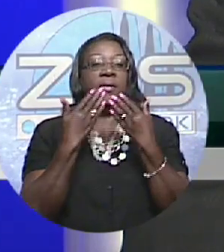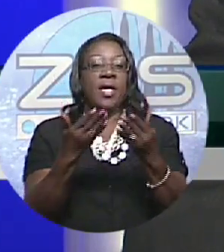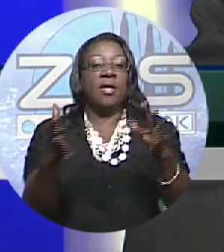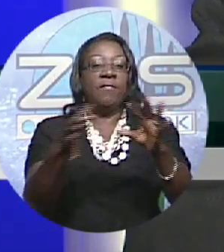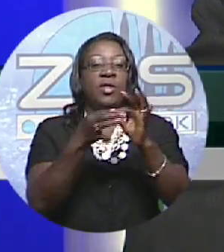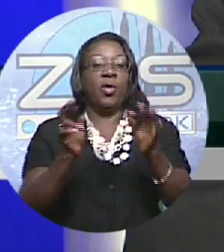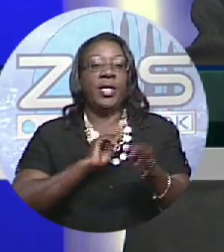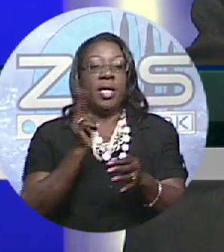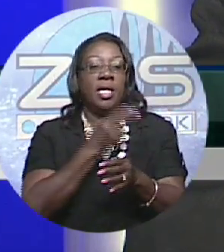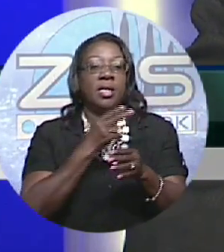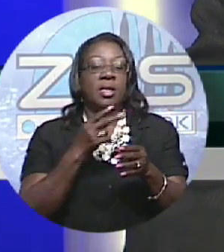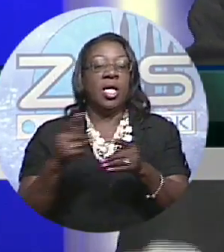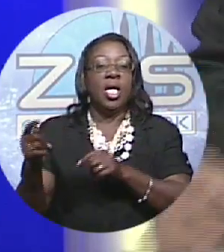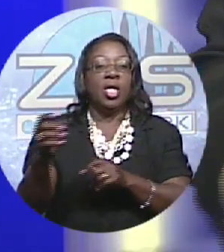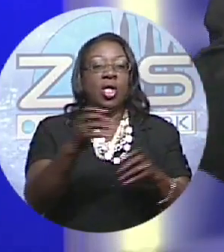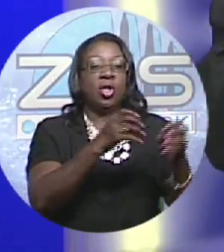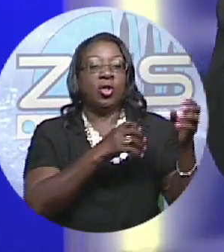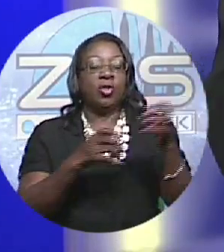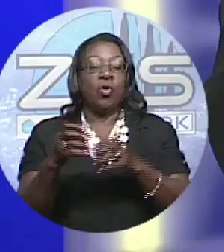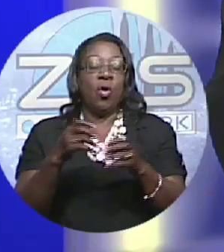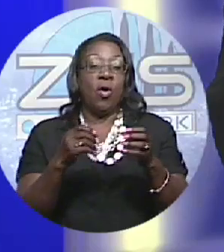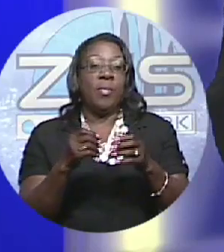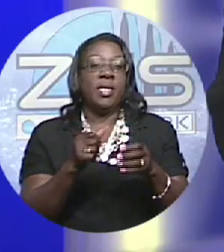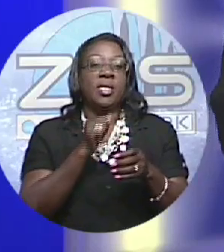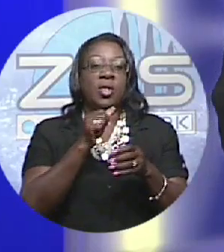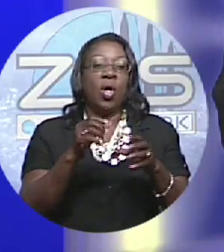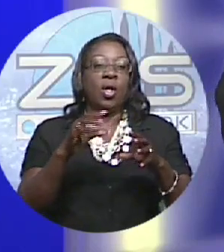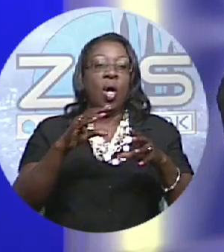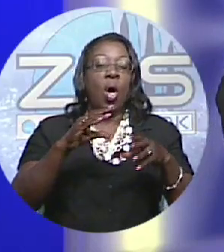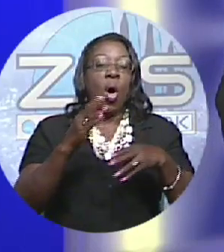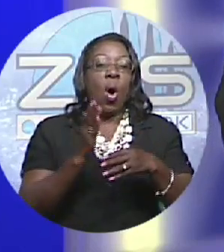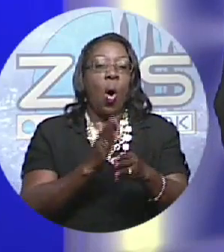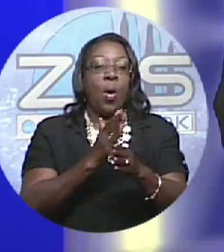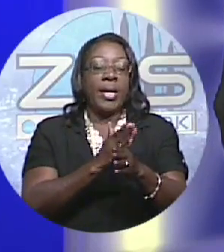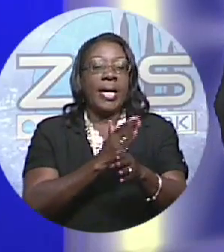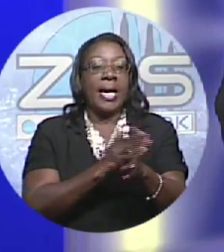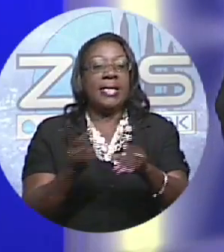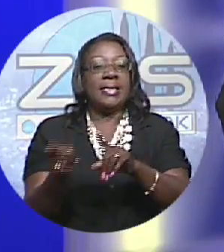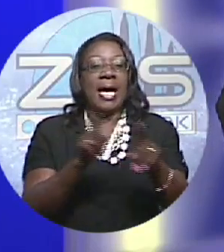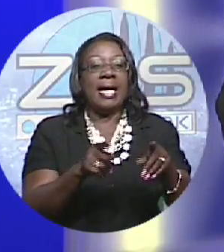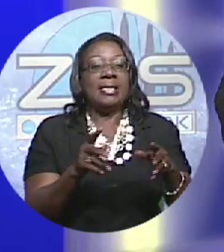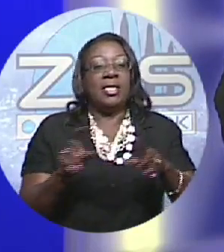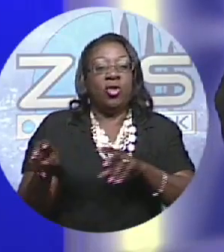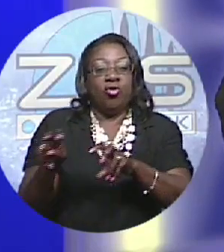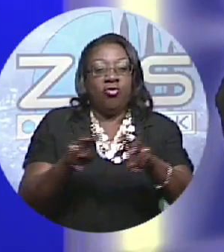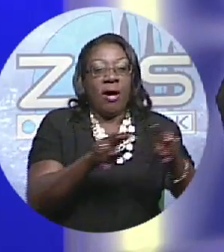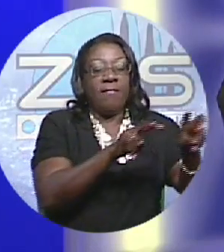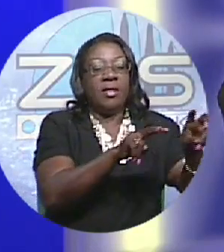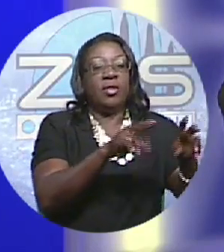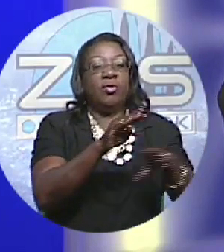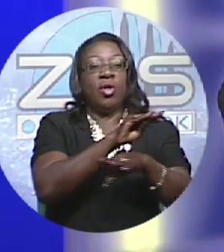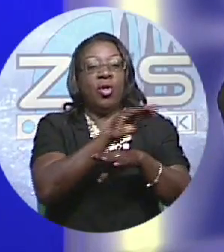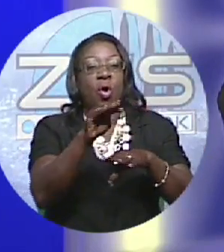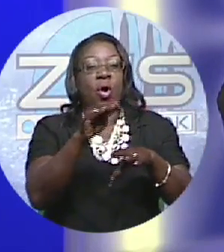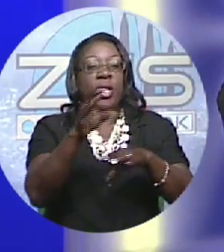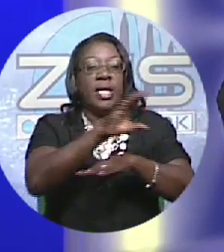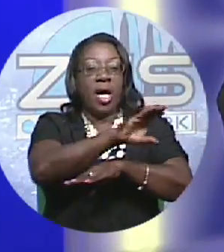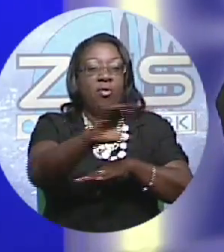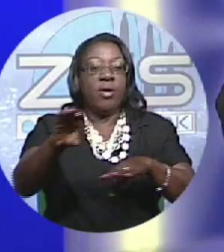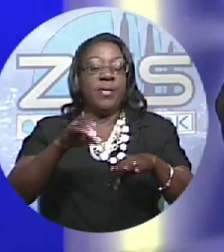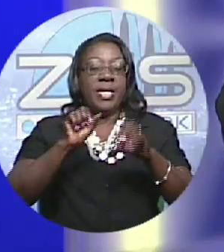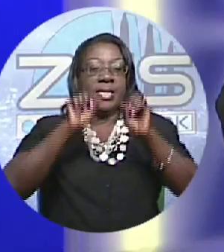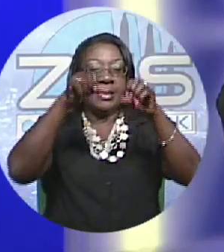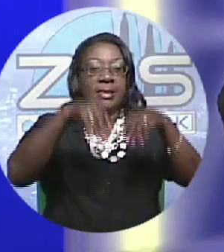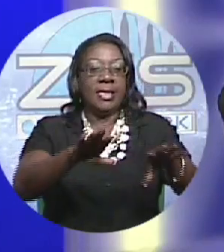us. Tropical Storm ERIKA remains unorganized as it travels through the Northeast Caribbean Sea. The storm has already dumped 5 to